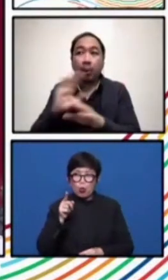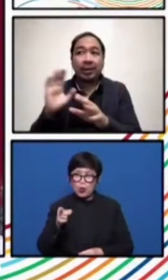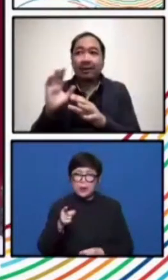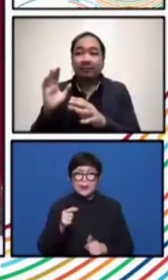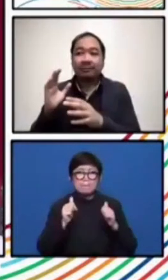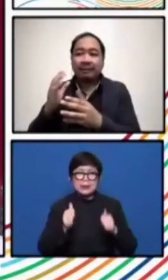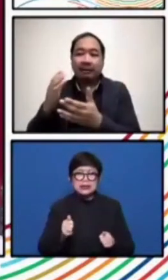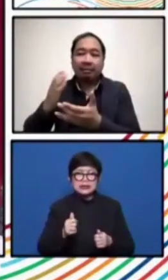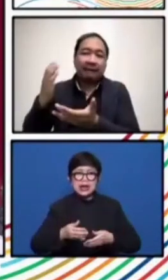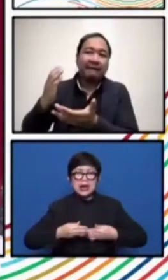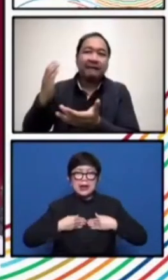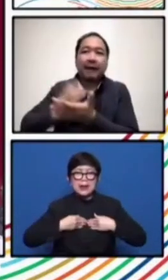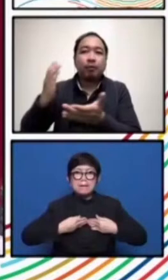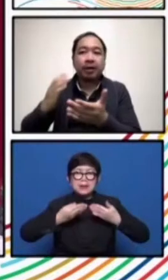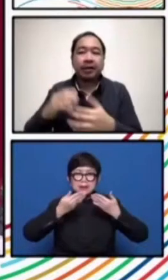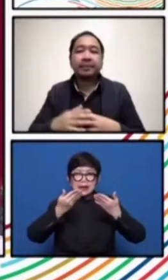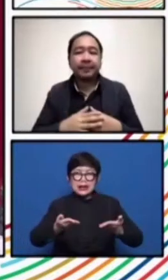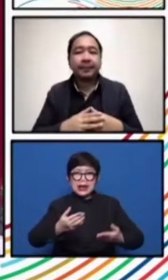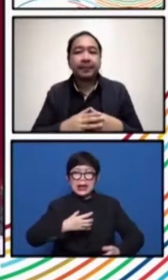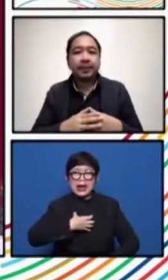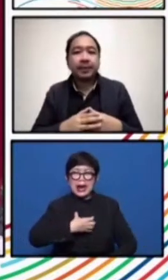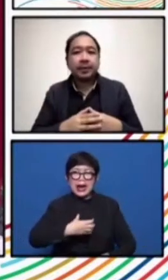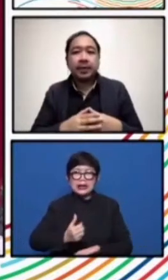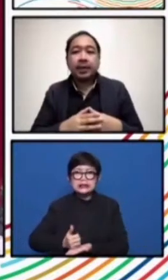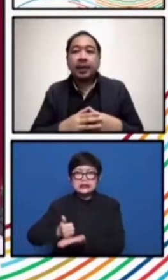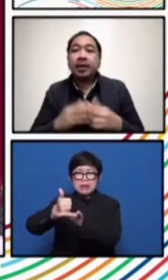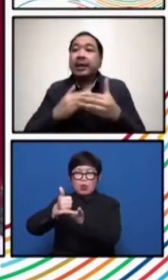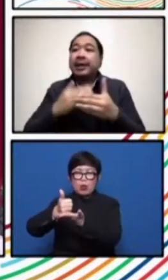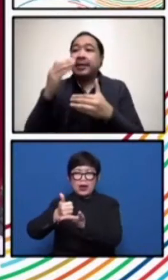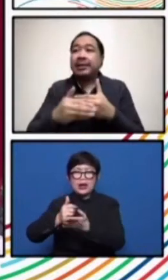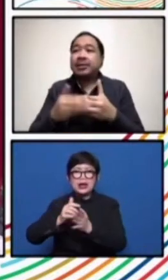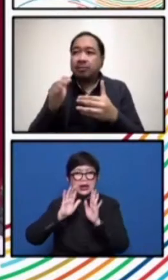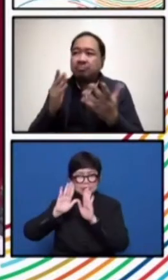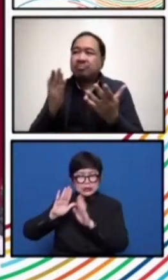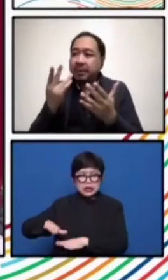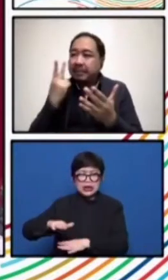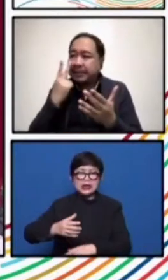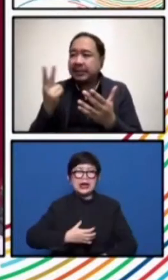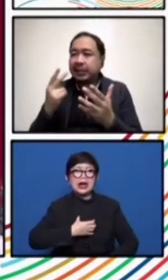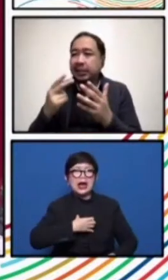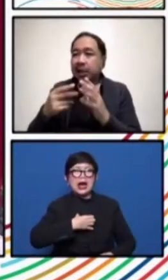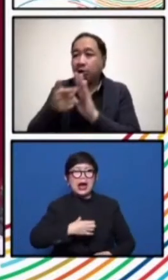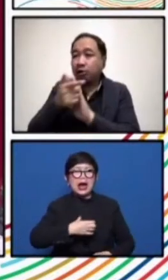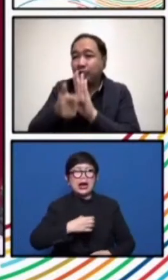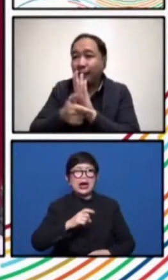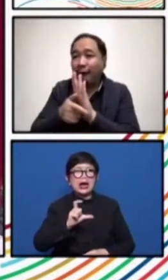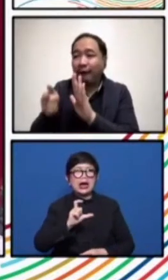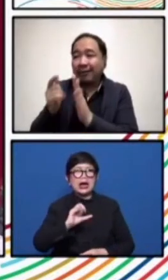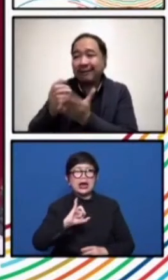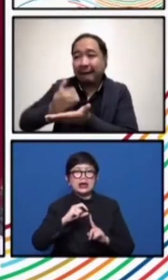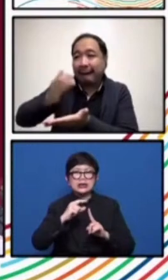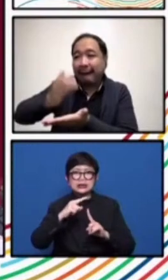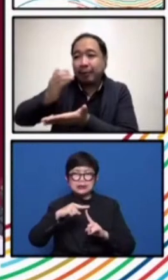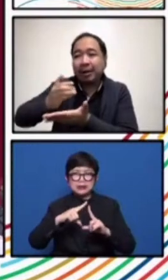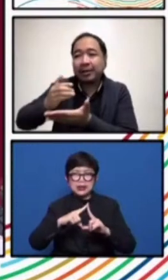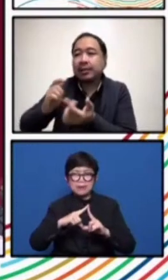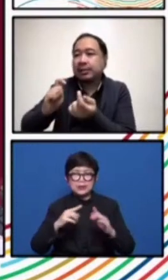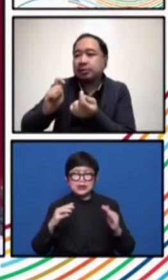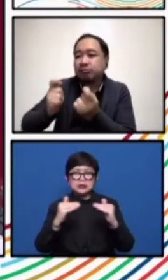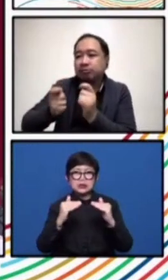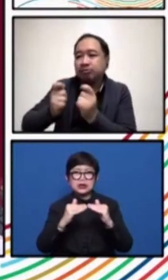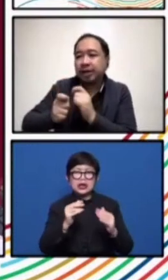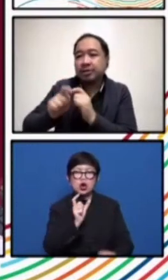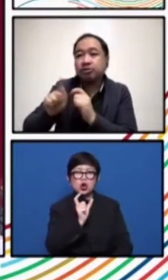and then we must work on amending the copyright law so we before we you know your country